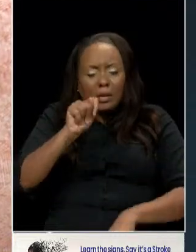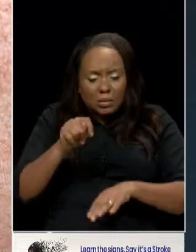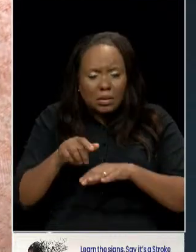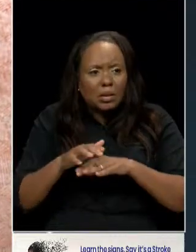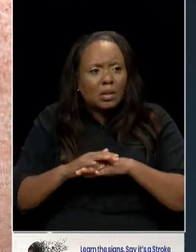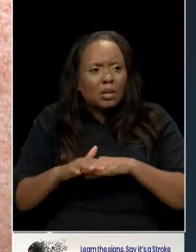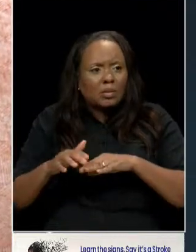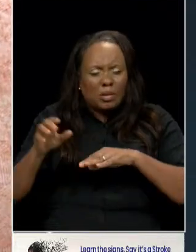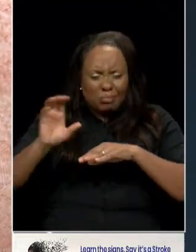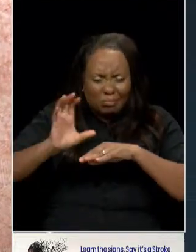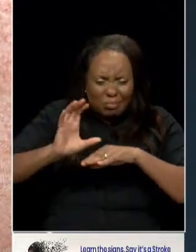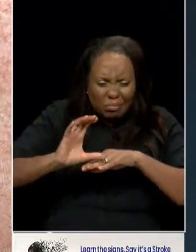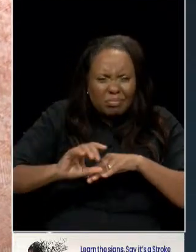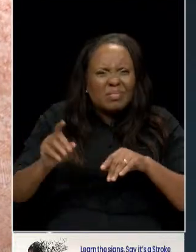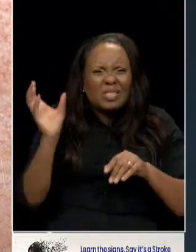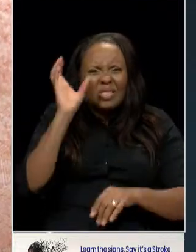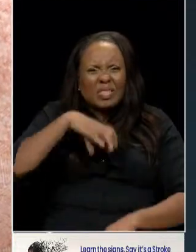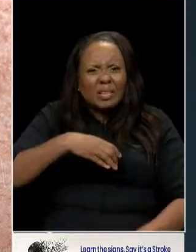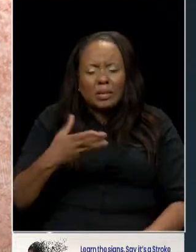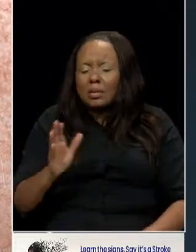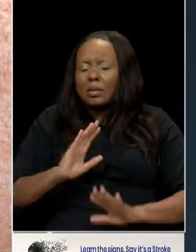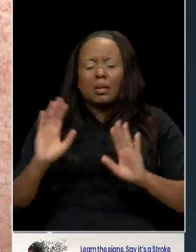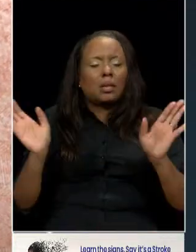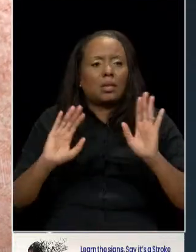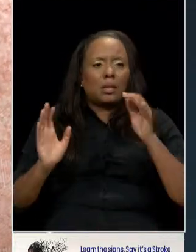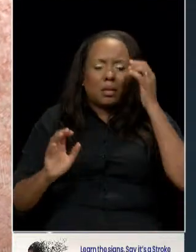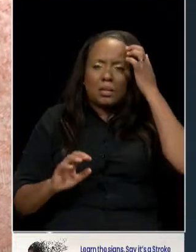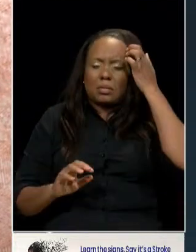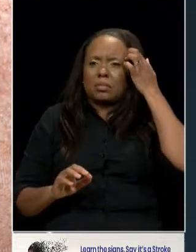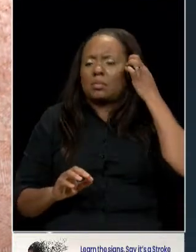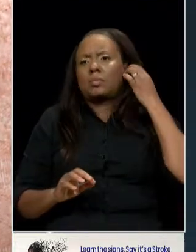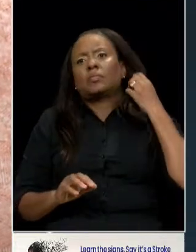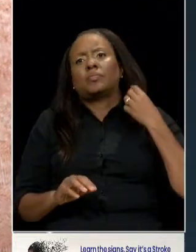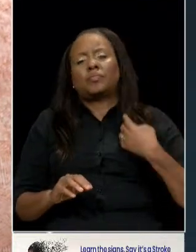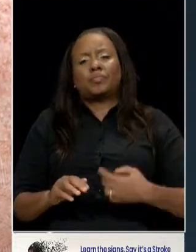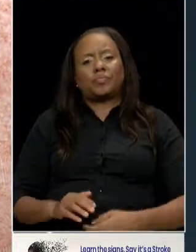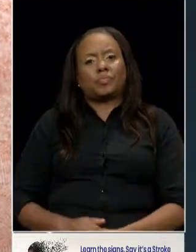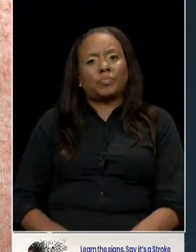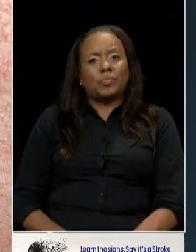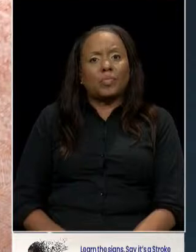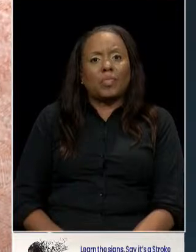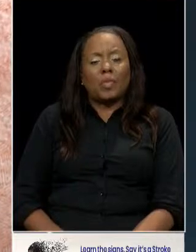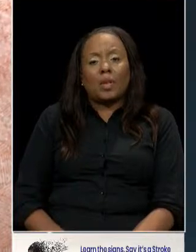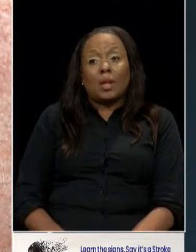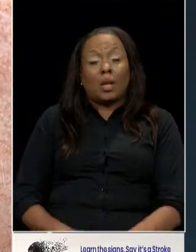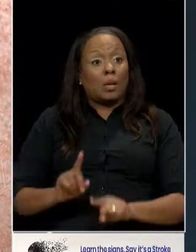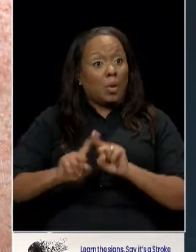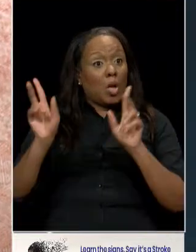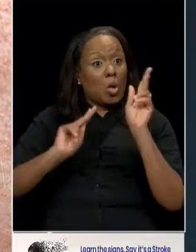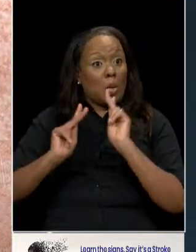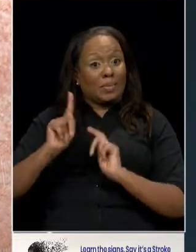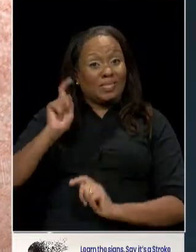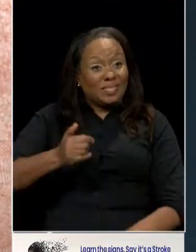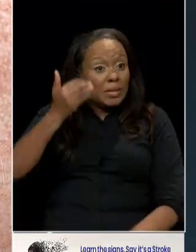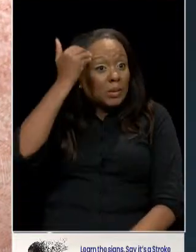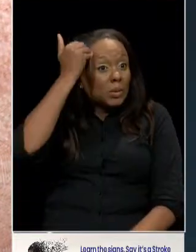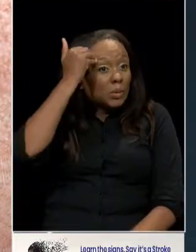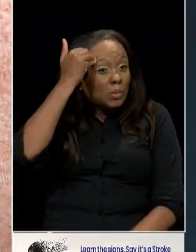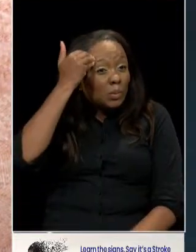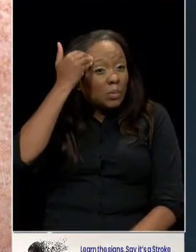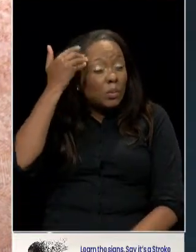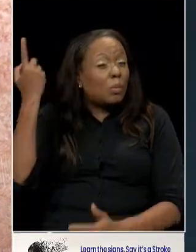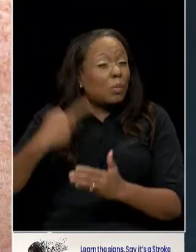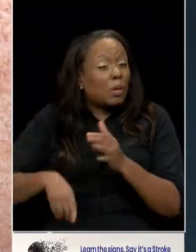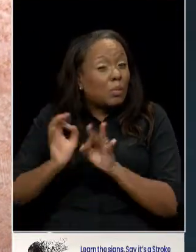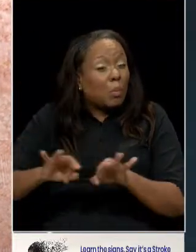Vicks on it, all kind of strange things people do. But it's really just to get them aware of what is not normal, what